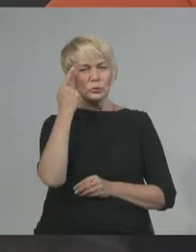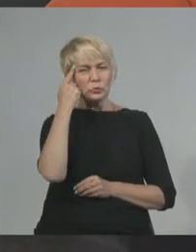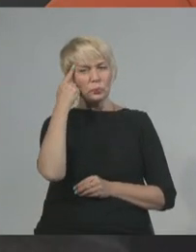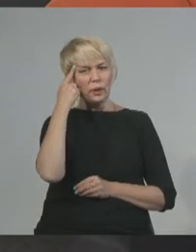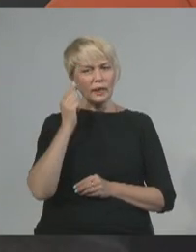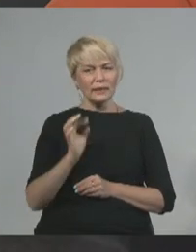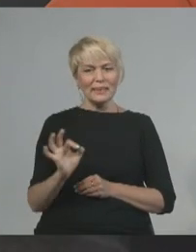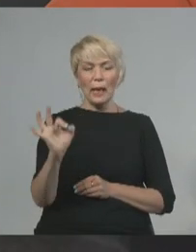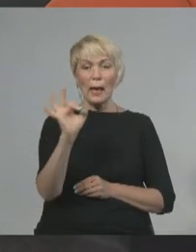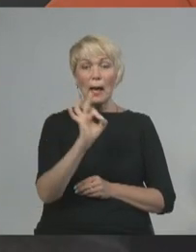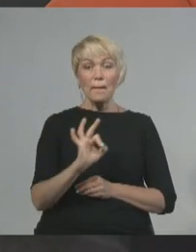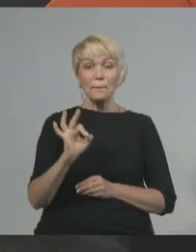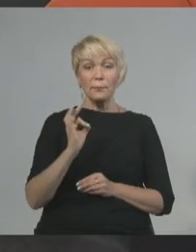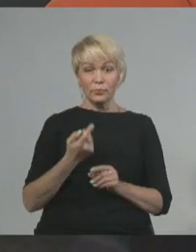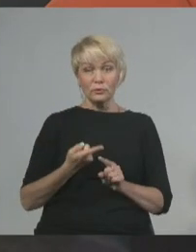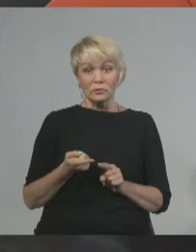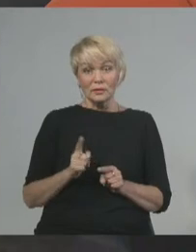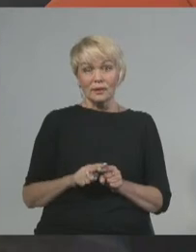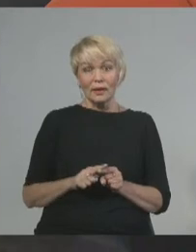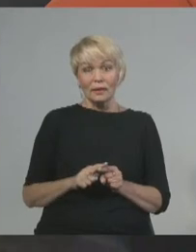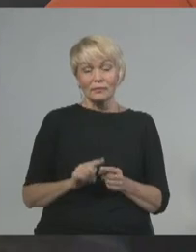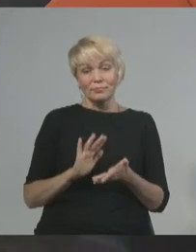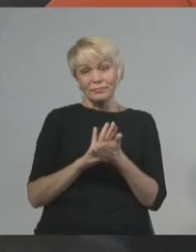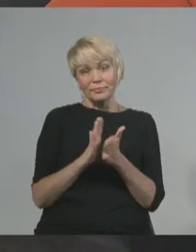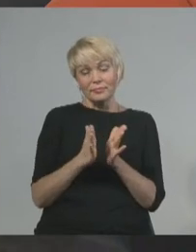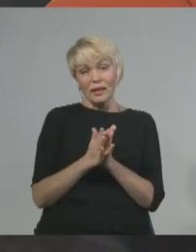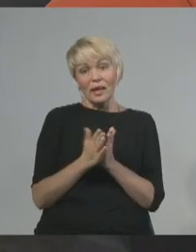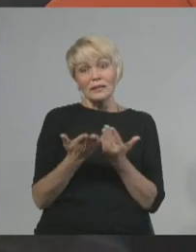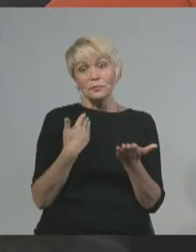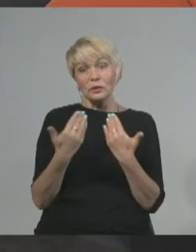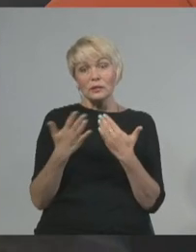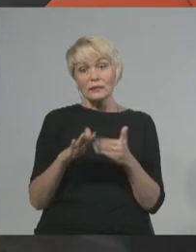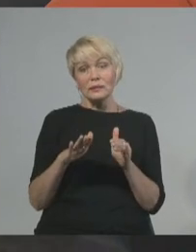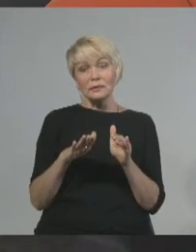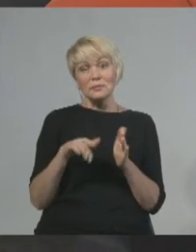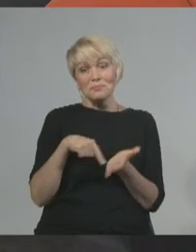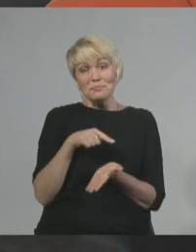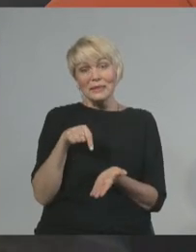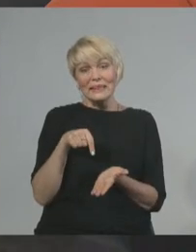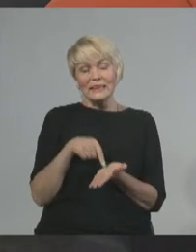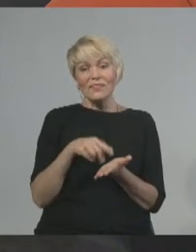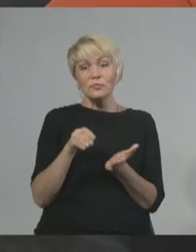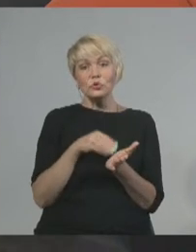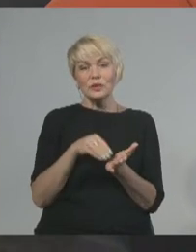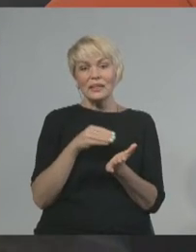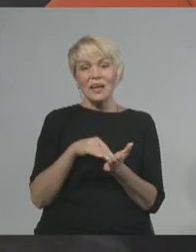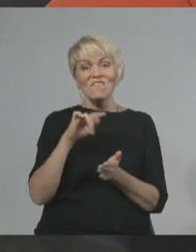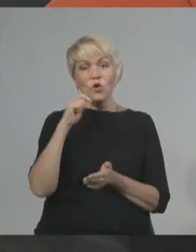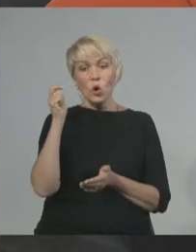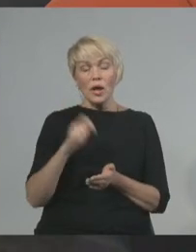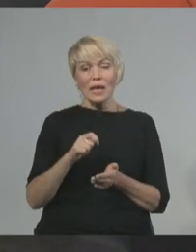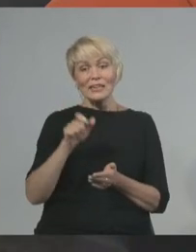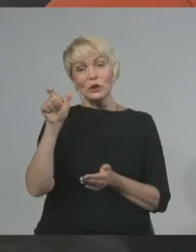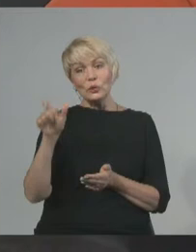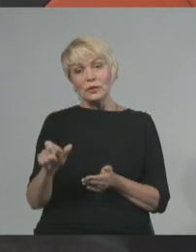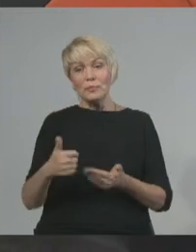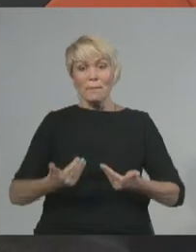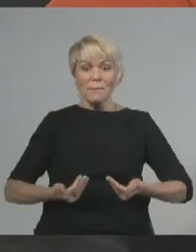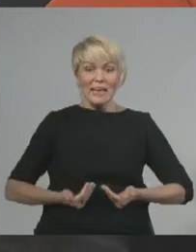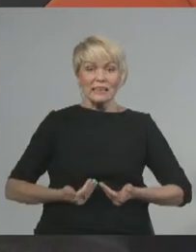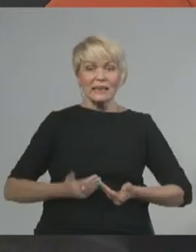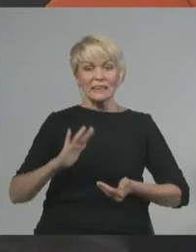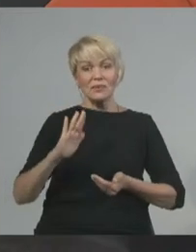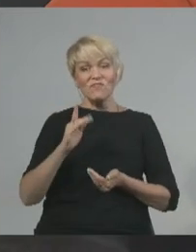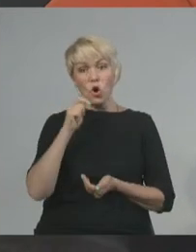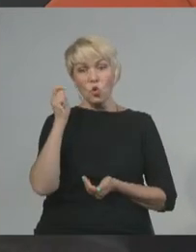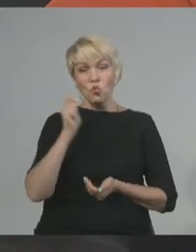spend in ukraine interacting with the local journalists community interacting with the people here and seeing the reaction that your coverage